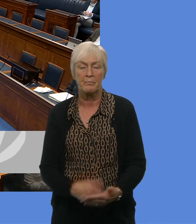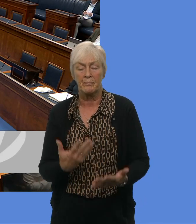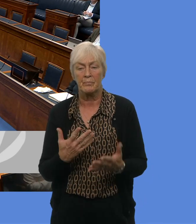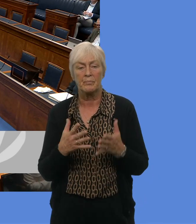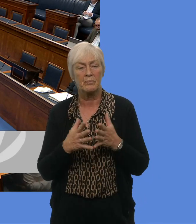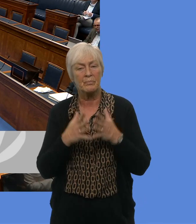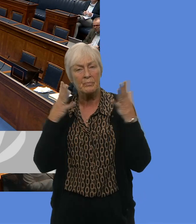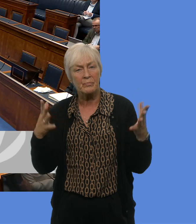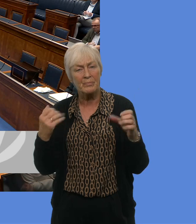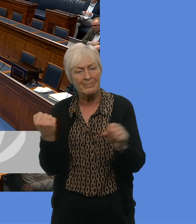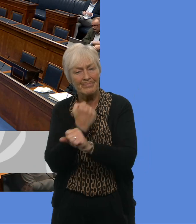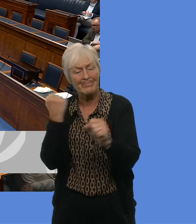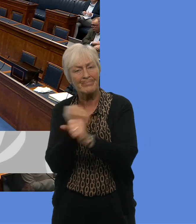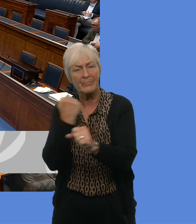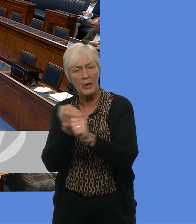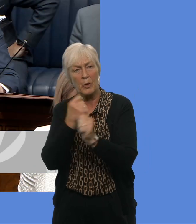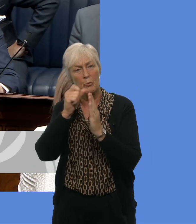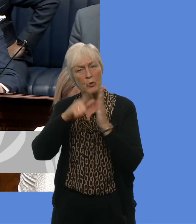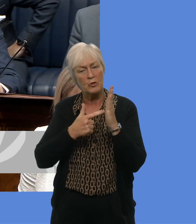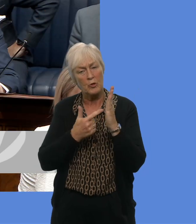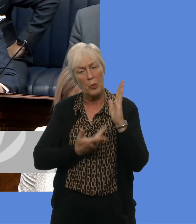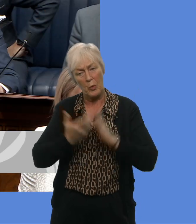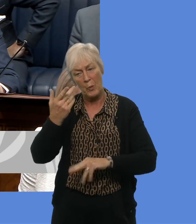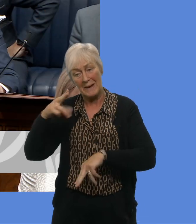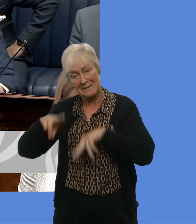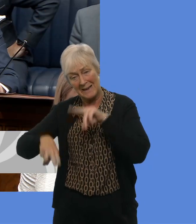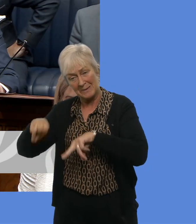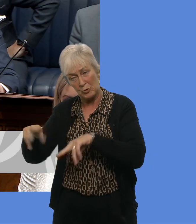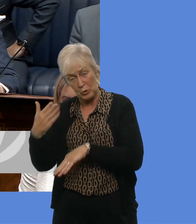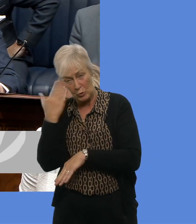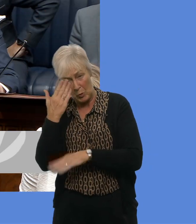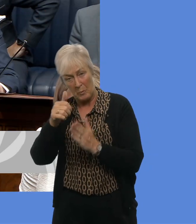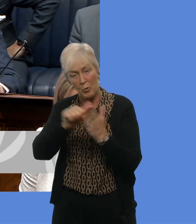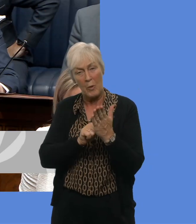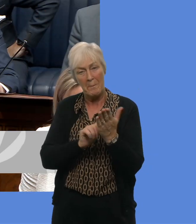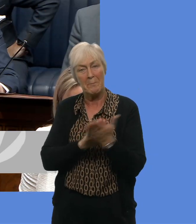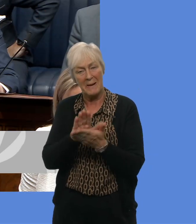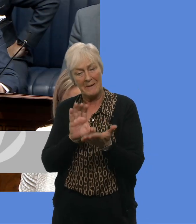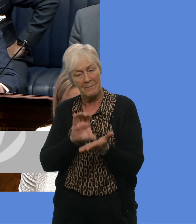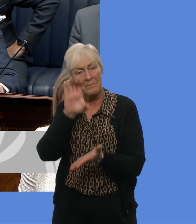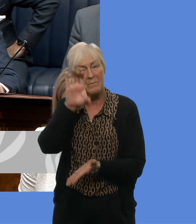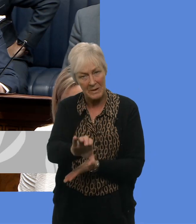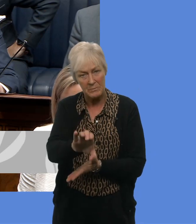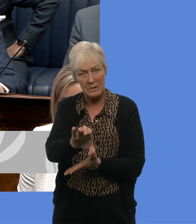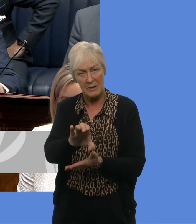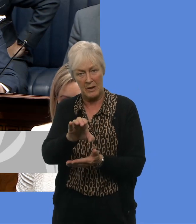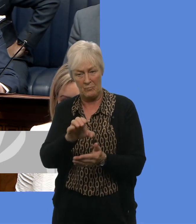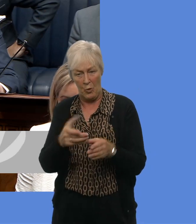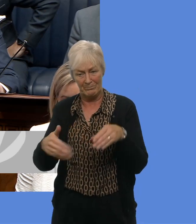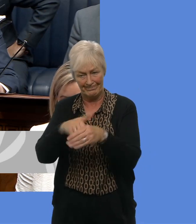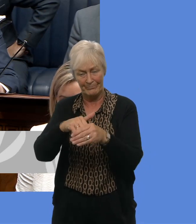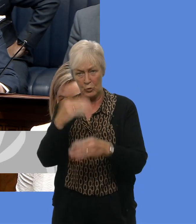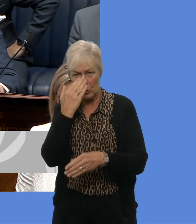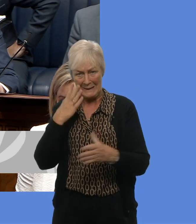Major refurbishment projects are assessed through the School Enhancement Programme, which targets investment to address immediate and pressing accommodation